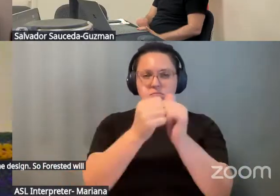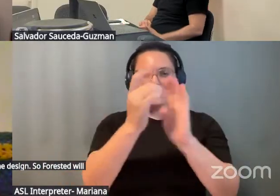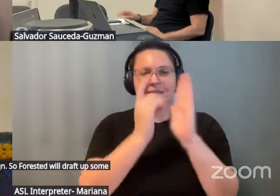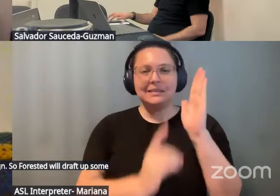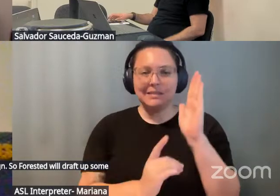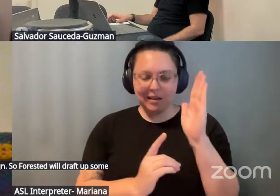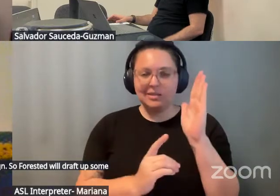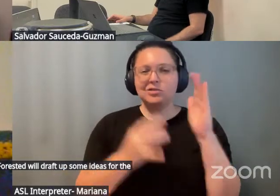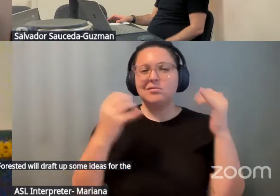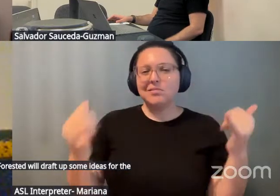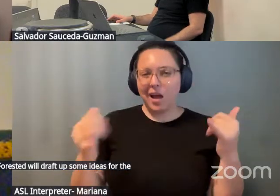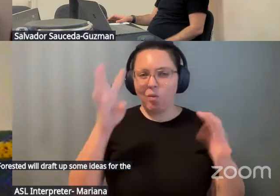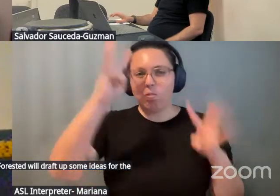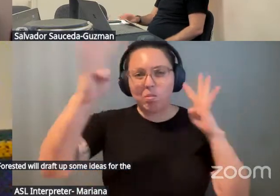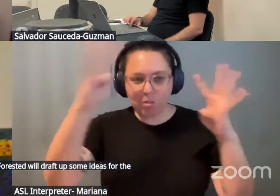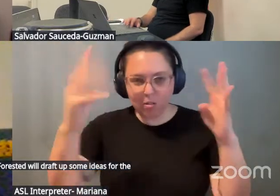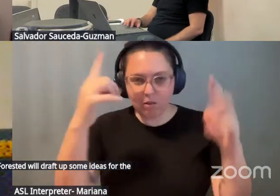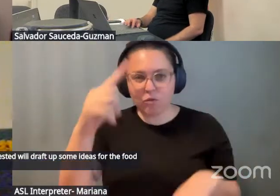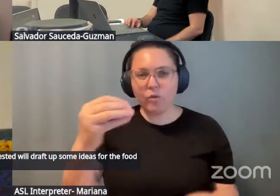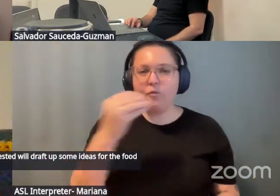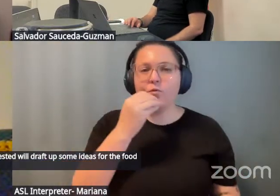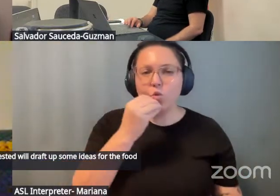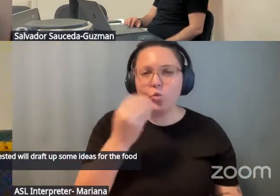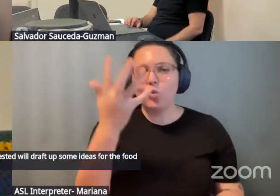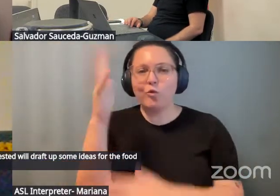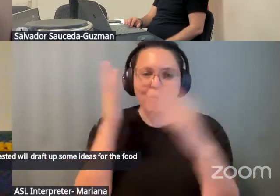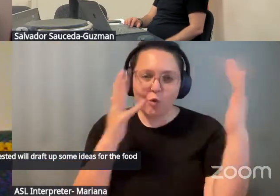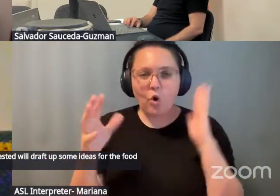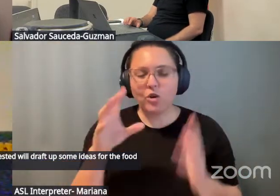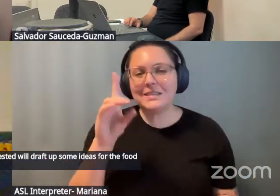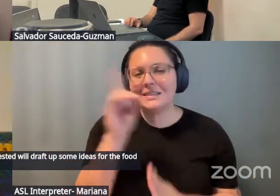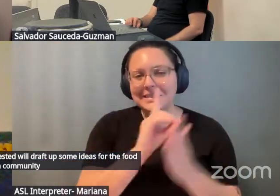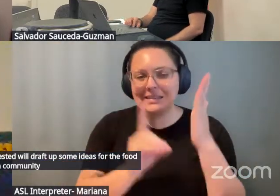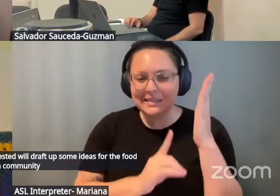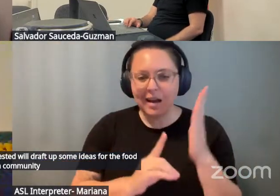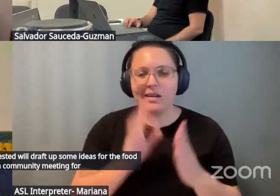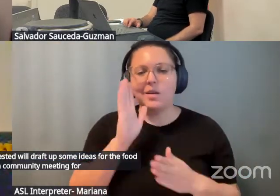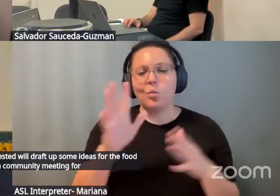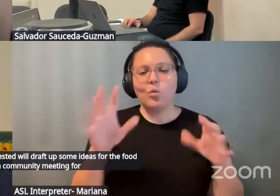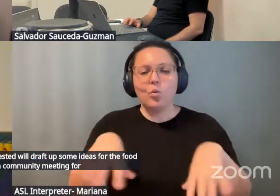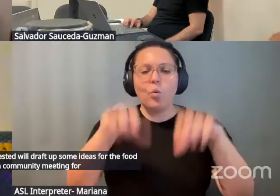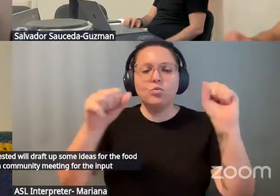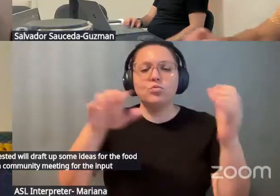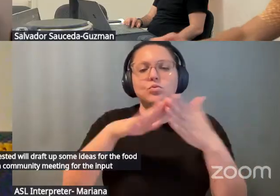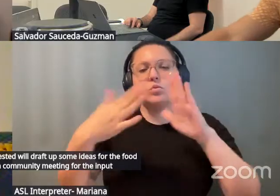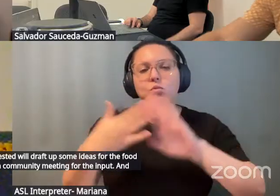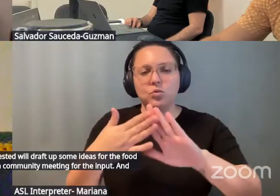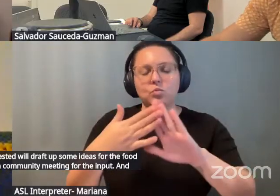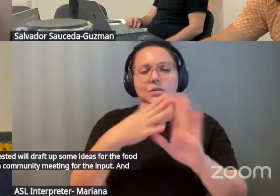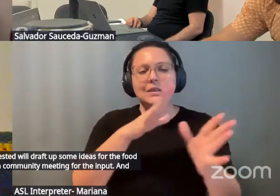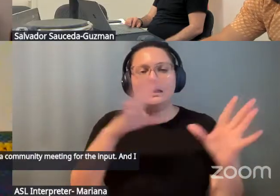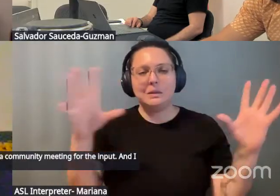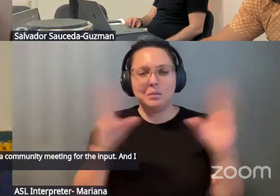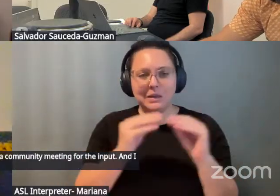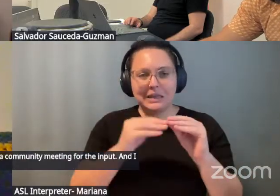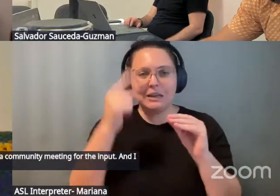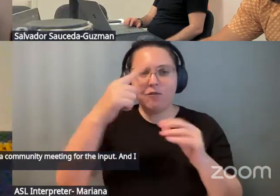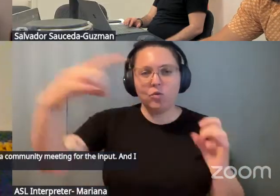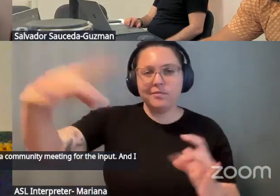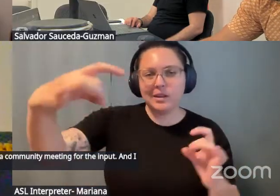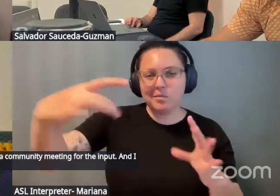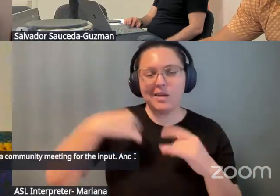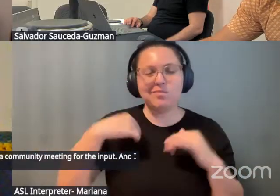the food forest design, and then we'll have a community meeting for the input. And I hope that a lot of you all will come